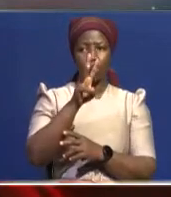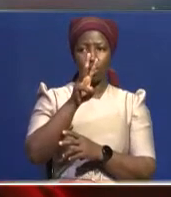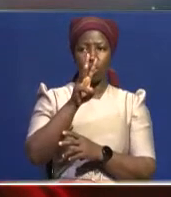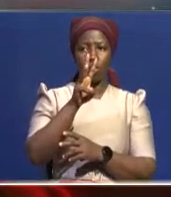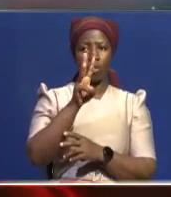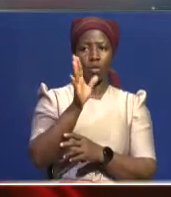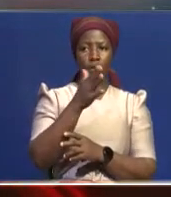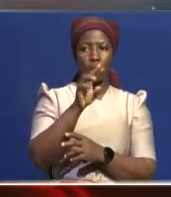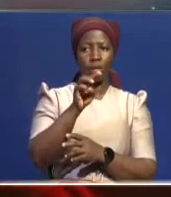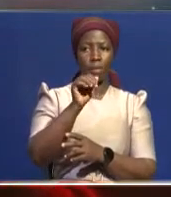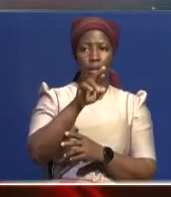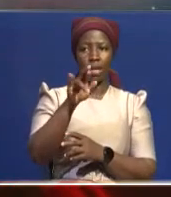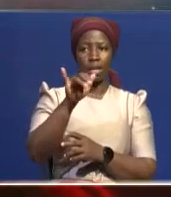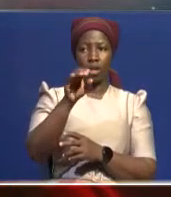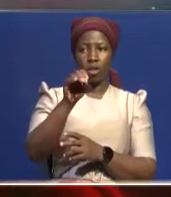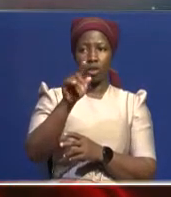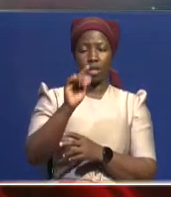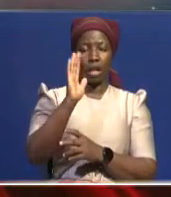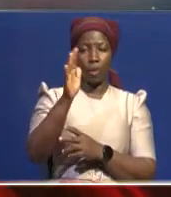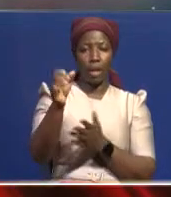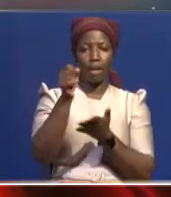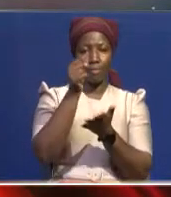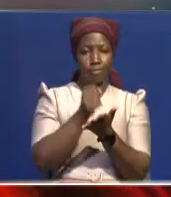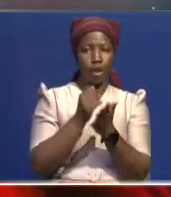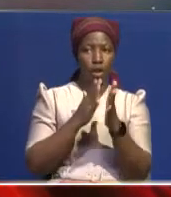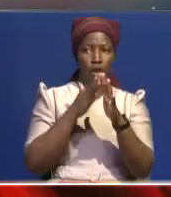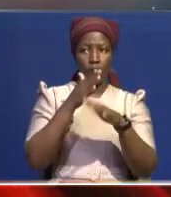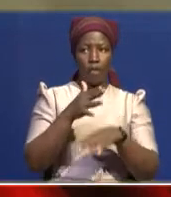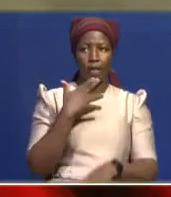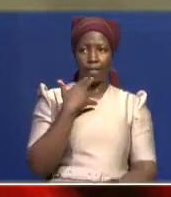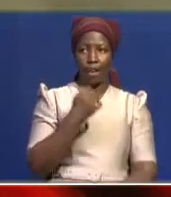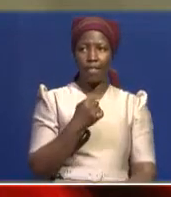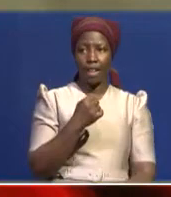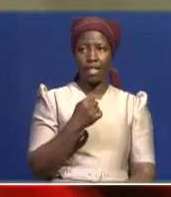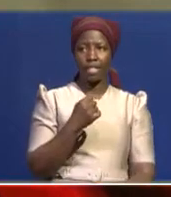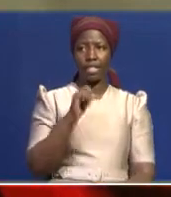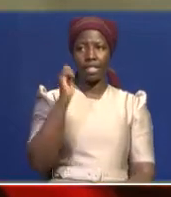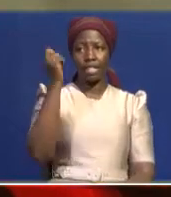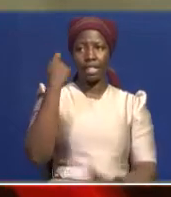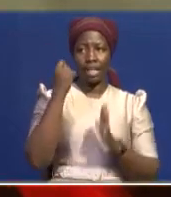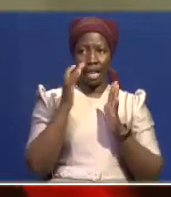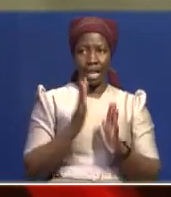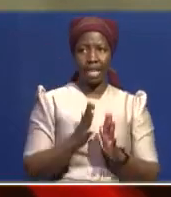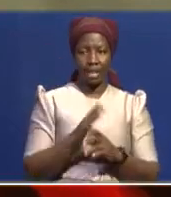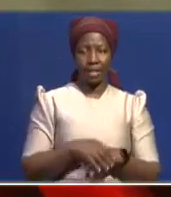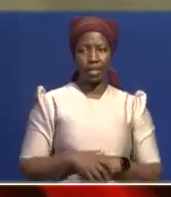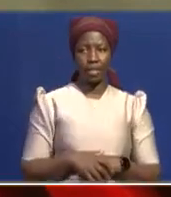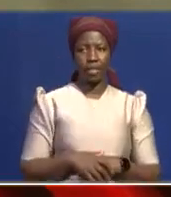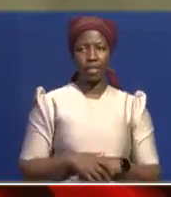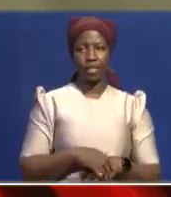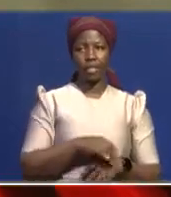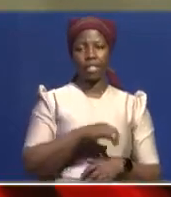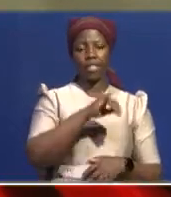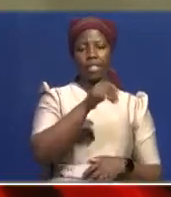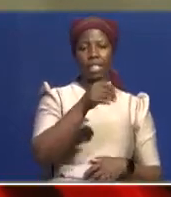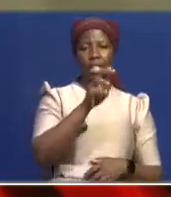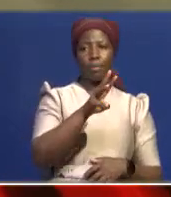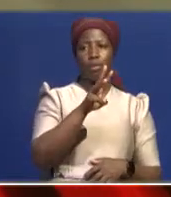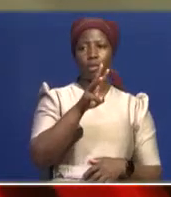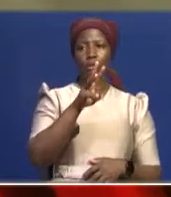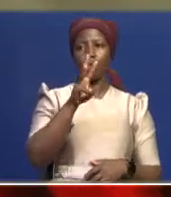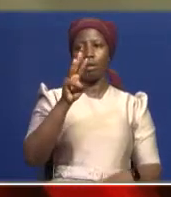Nairobi will directly employ more than 500 Kenyans. GTC and JW Marriott represent